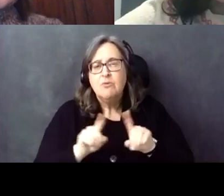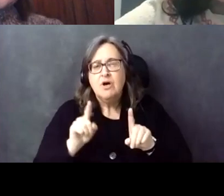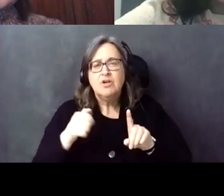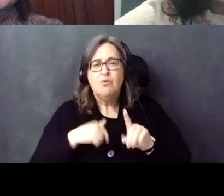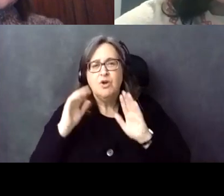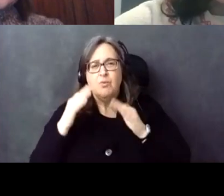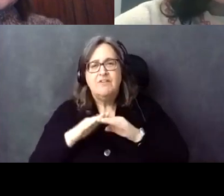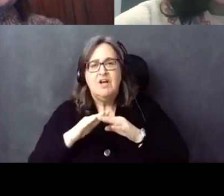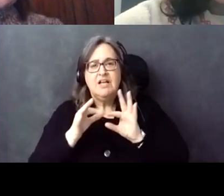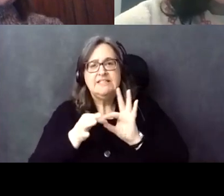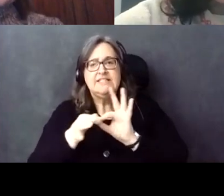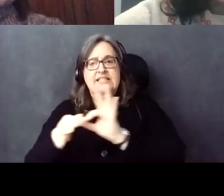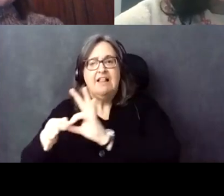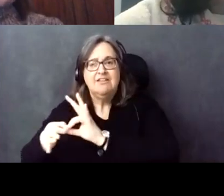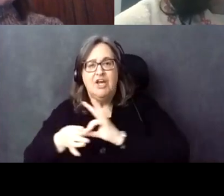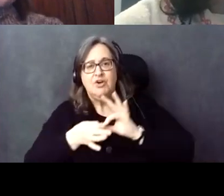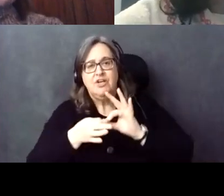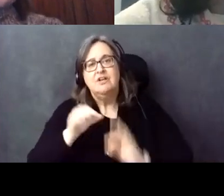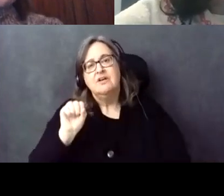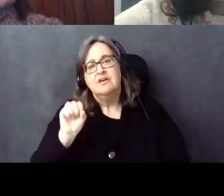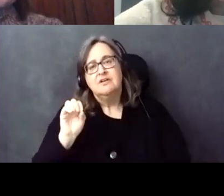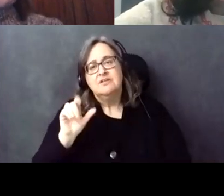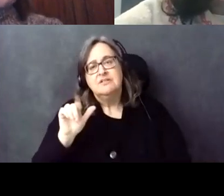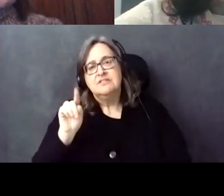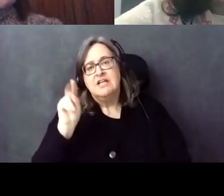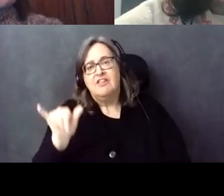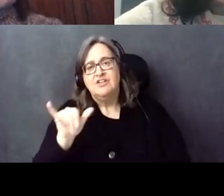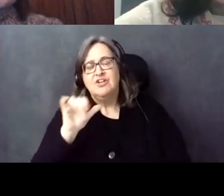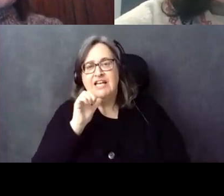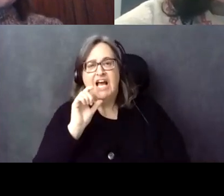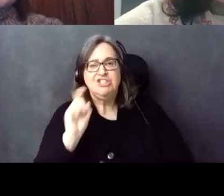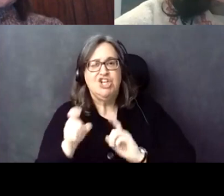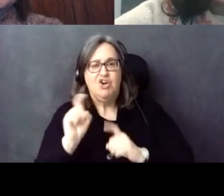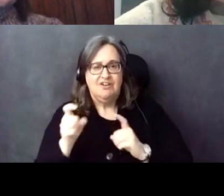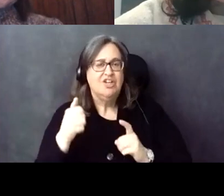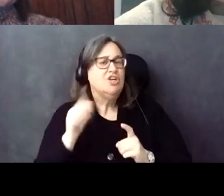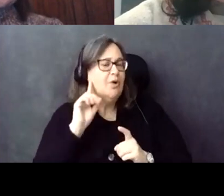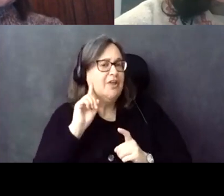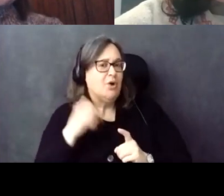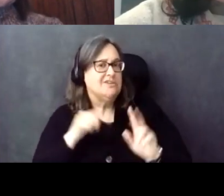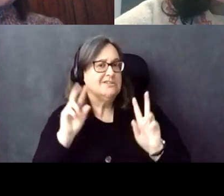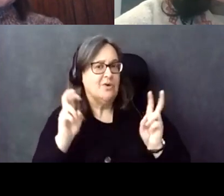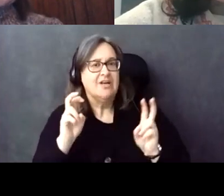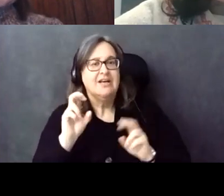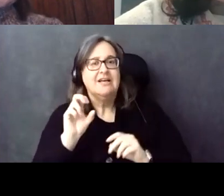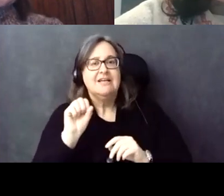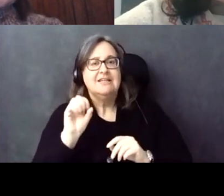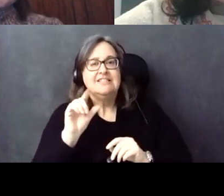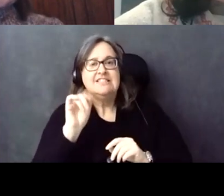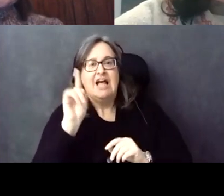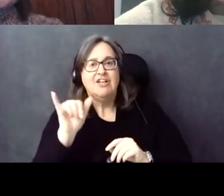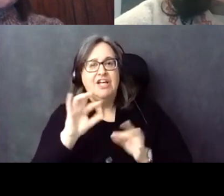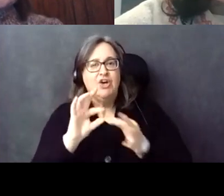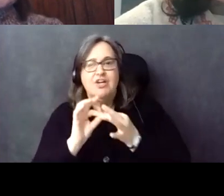focus on solidarity, and instead of charity would be one of the taglines you'll hear a lot. And I think like something like the